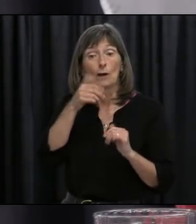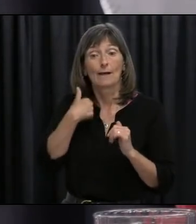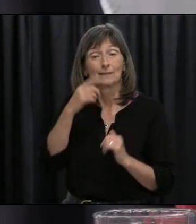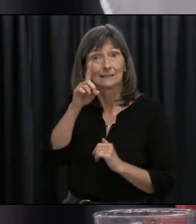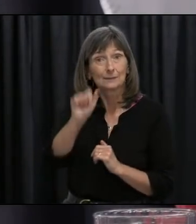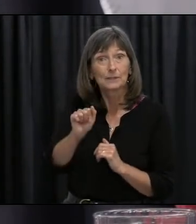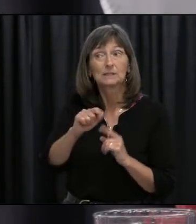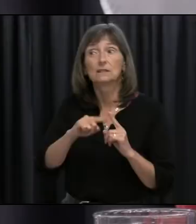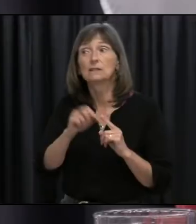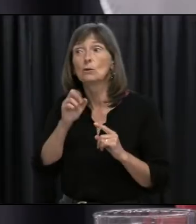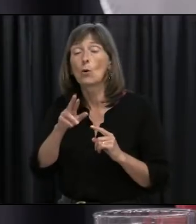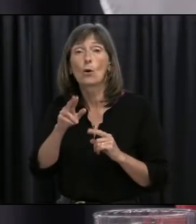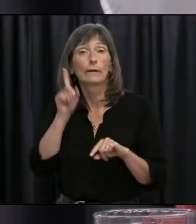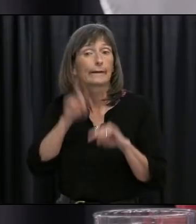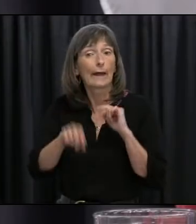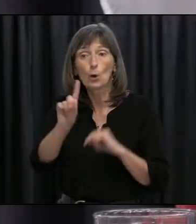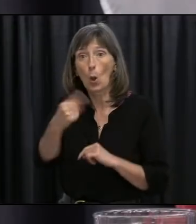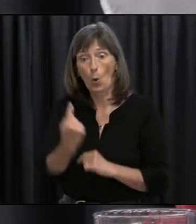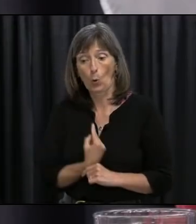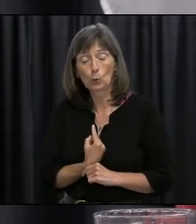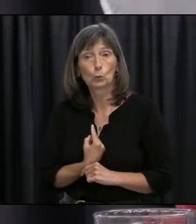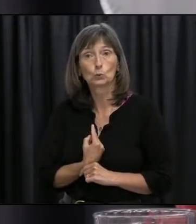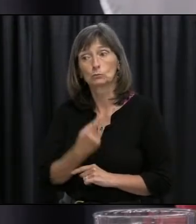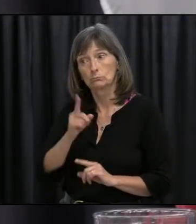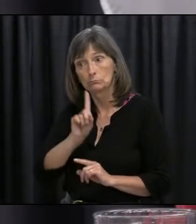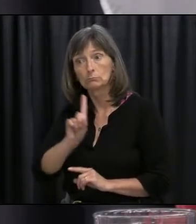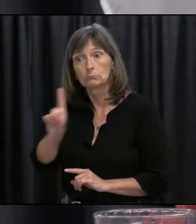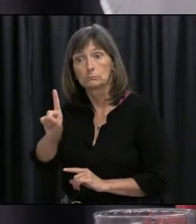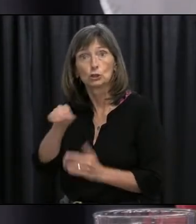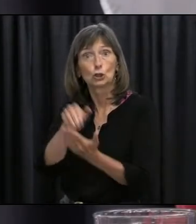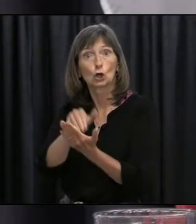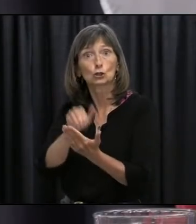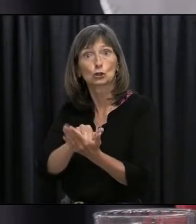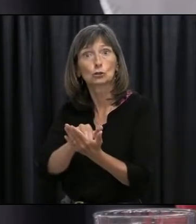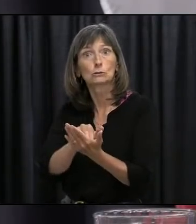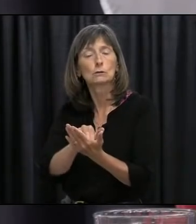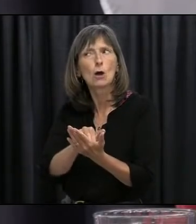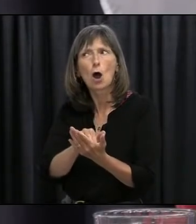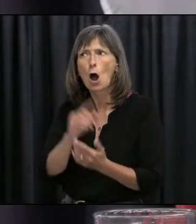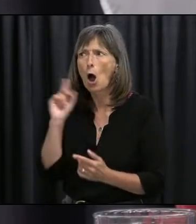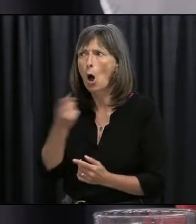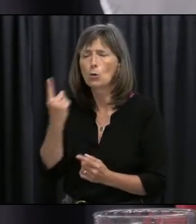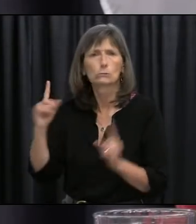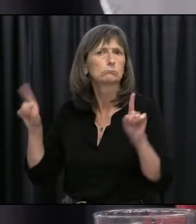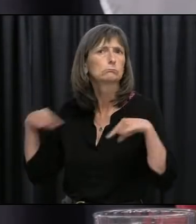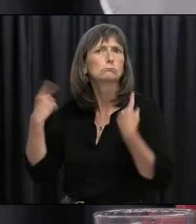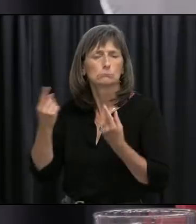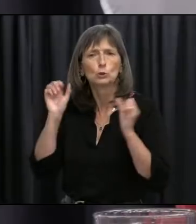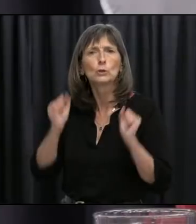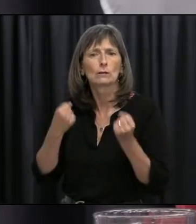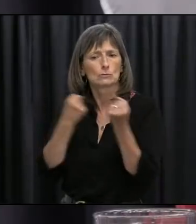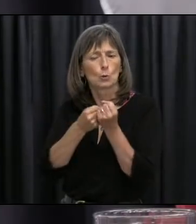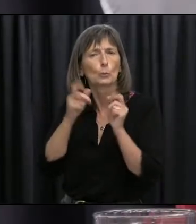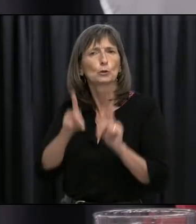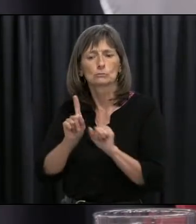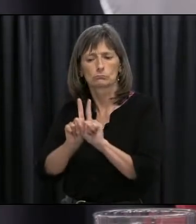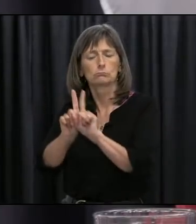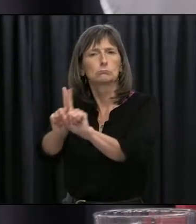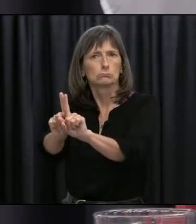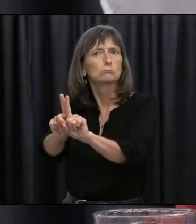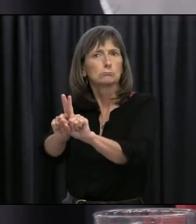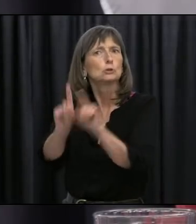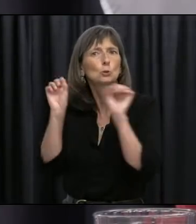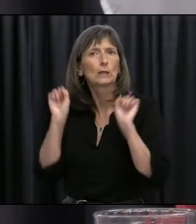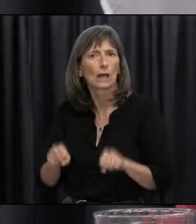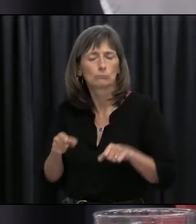disabilities or challenges, we have always stipulated that a support person can be present as often and as long